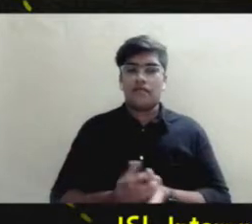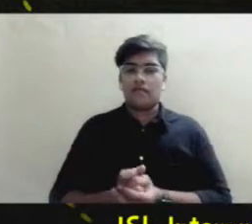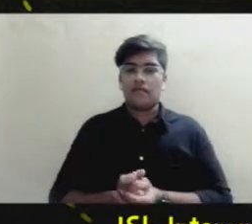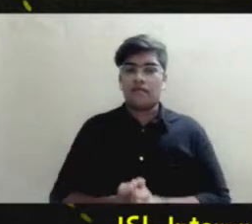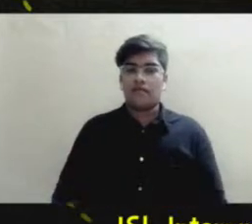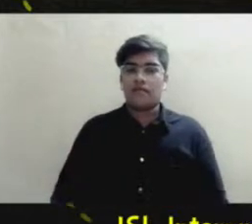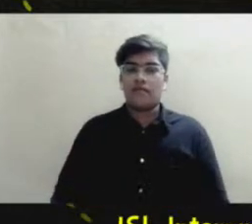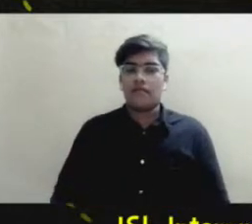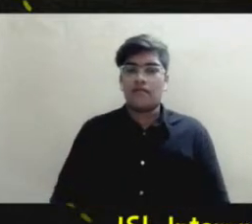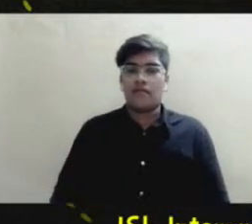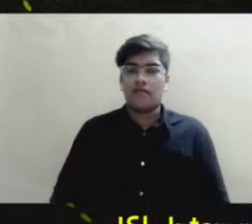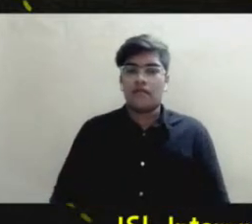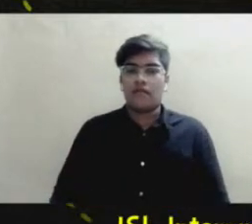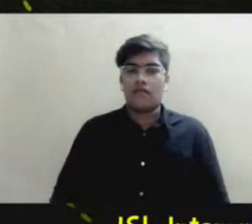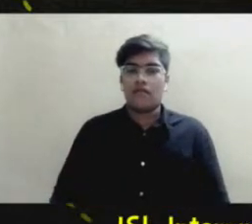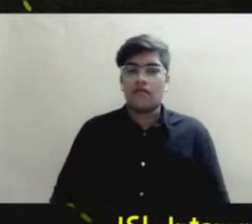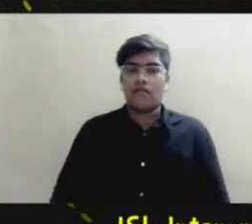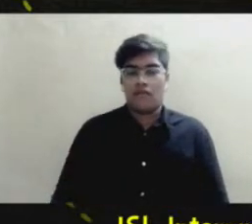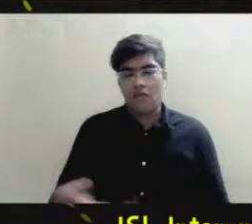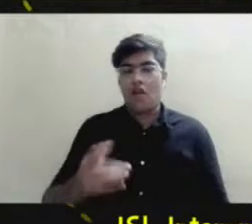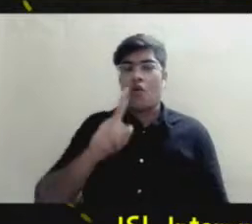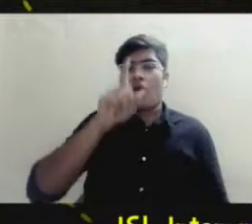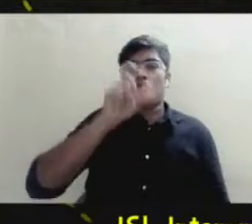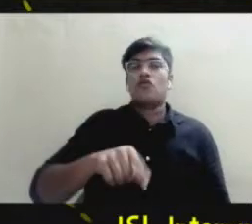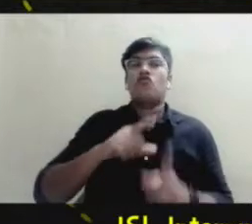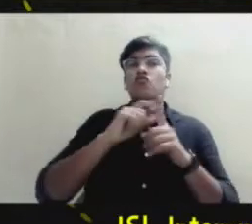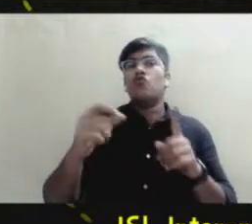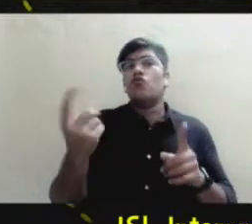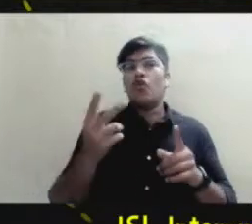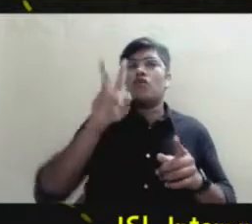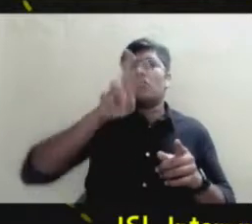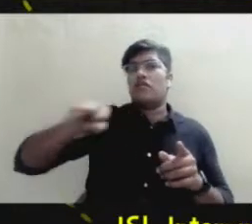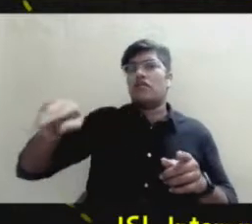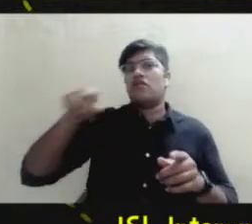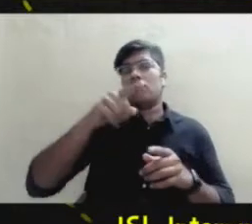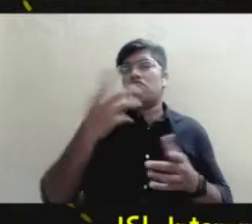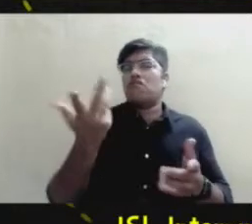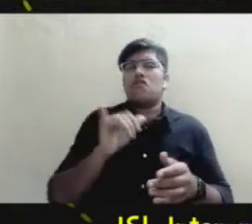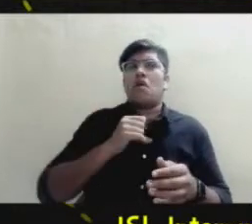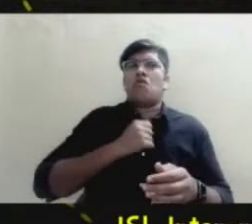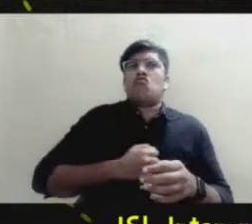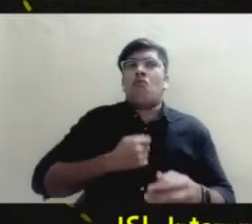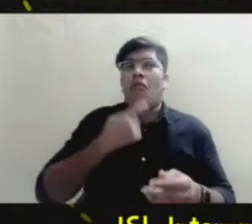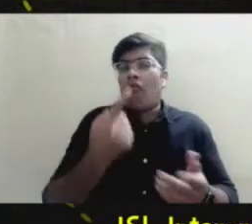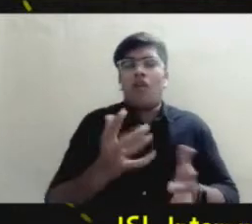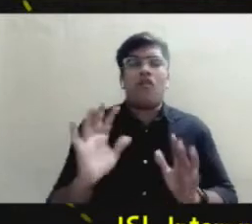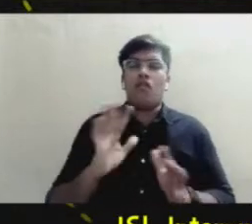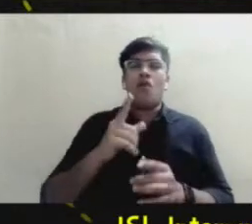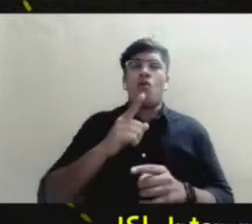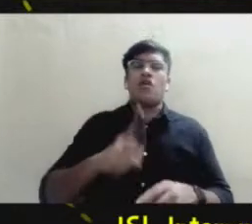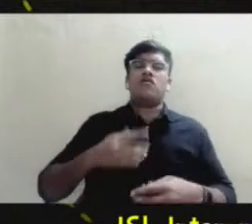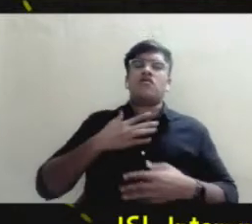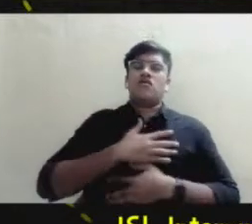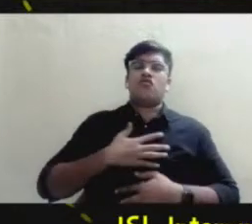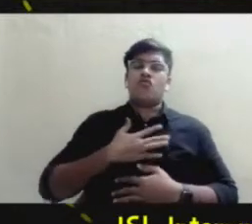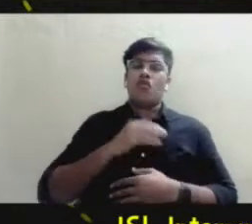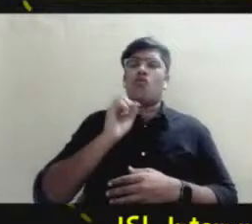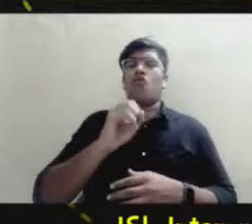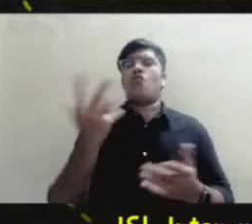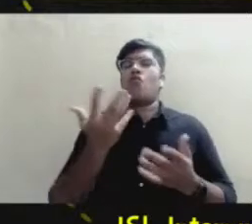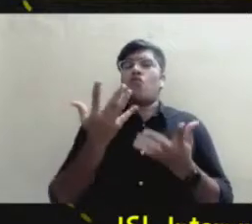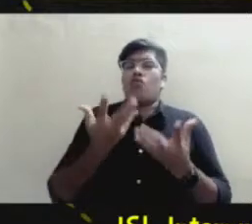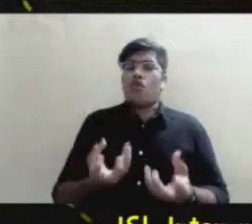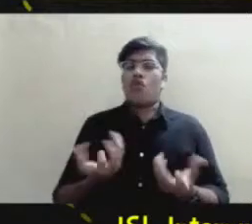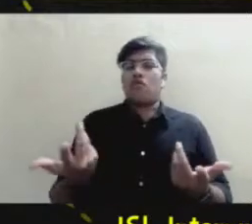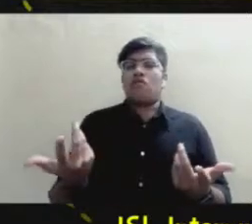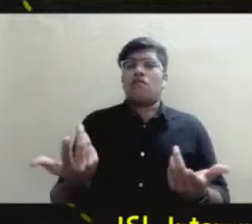having no apology for what one is doing, and at the same time the same sense of enjoyment in this